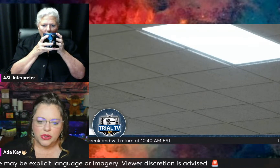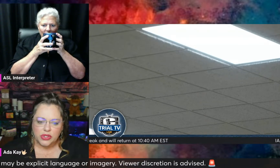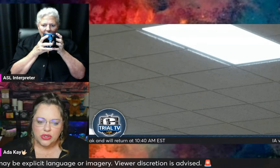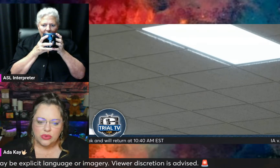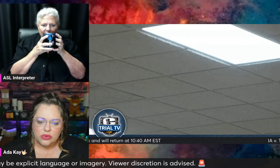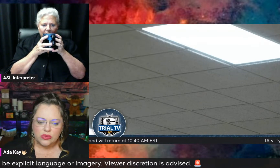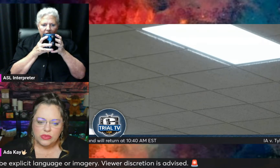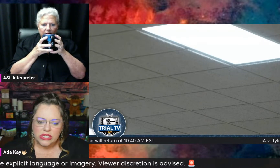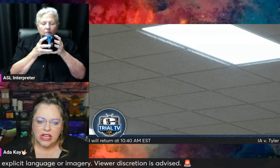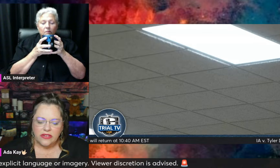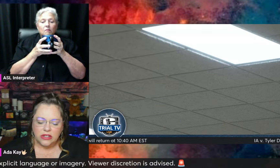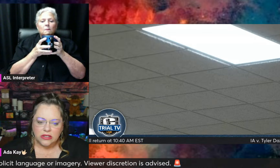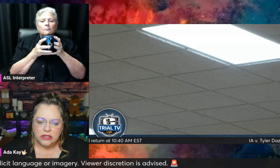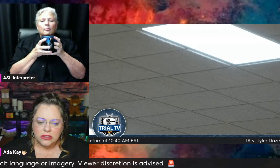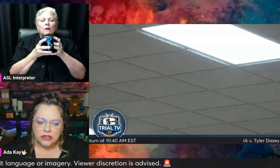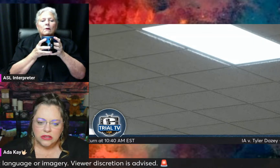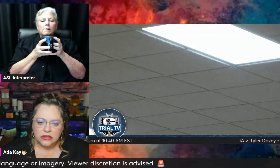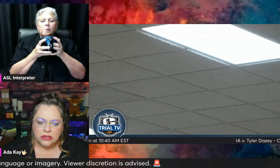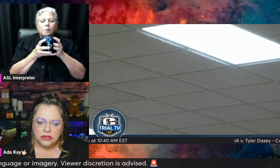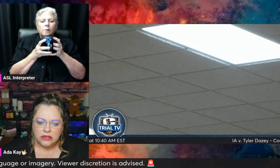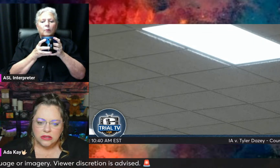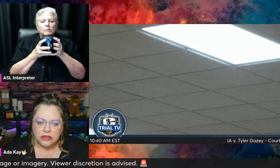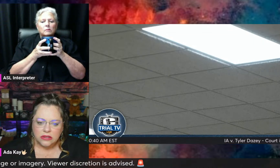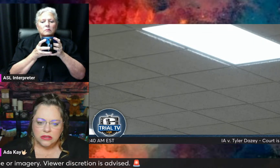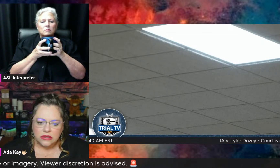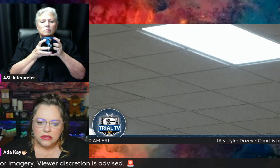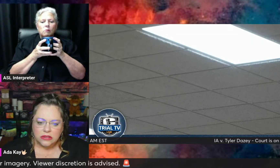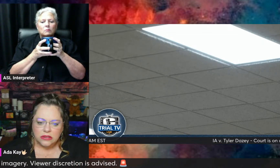they supposed to, Miss Kevin?